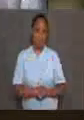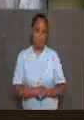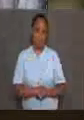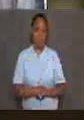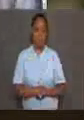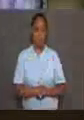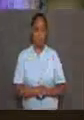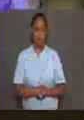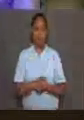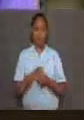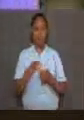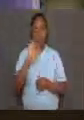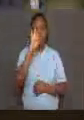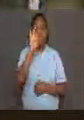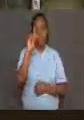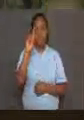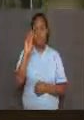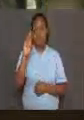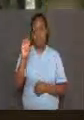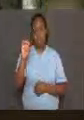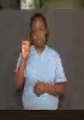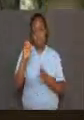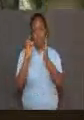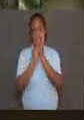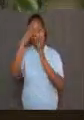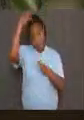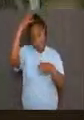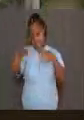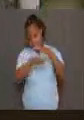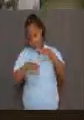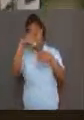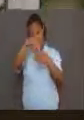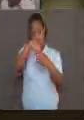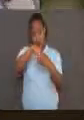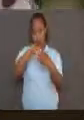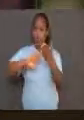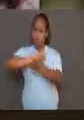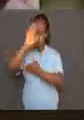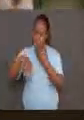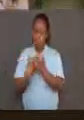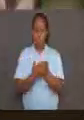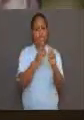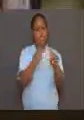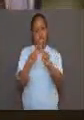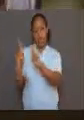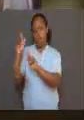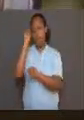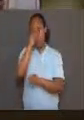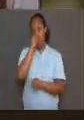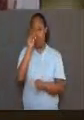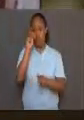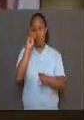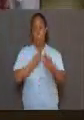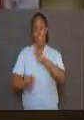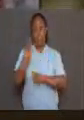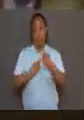Under the FDRE Constitution, all of the diverse peoples of